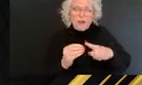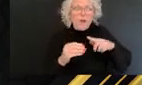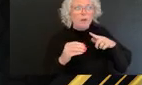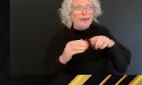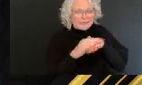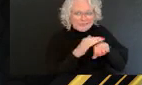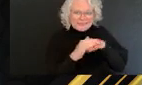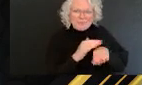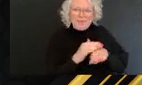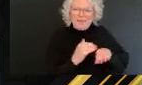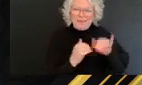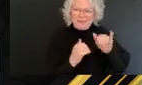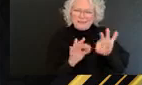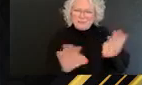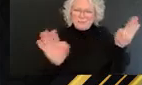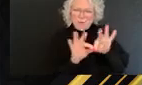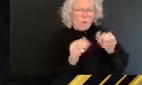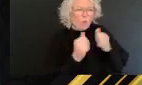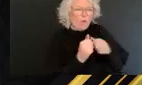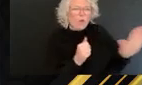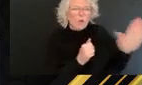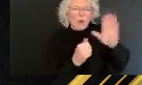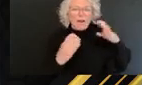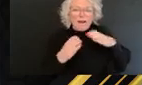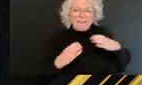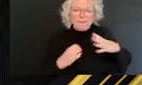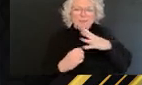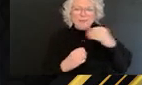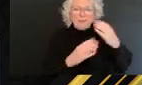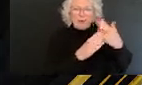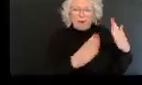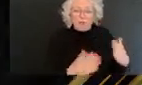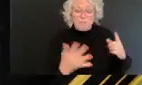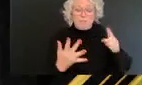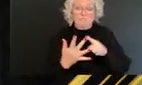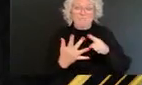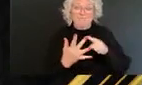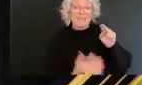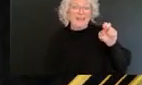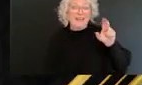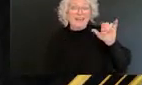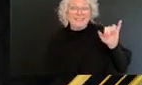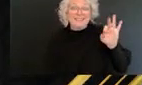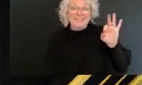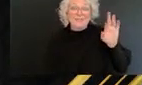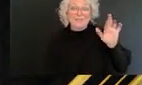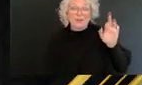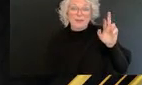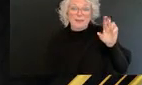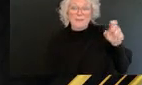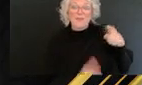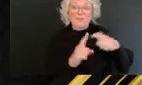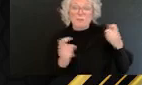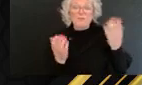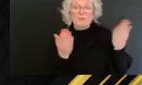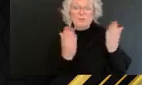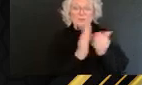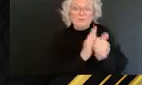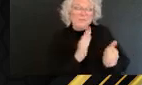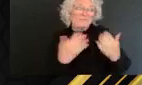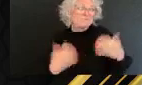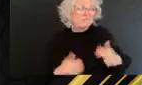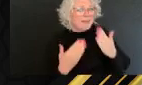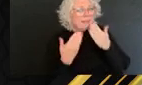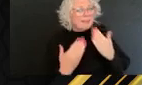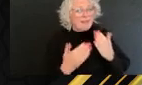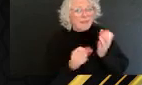the importance of accessibility with your circle of customers and partners. Nancy Friedman of Service Skills,